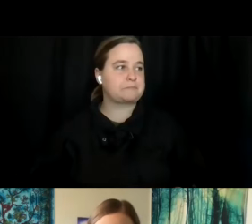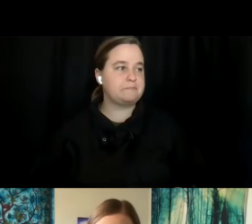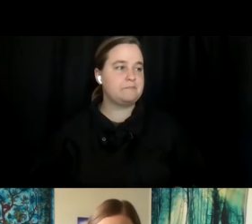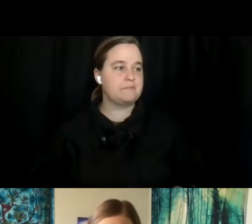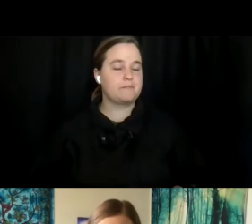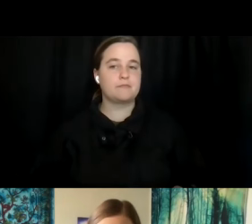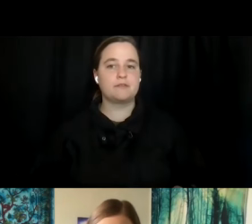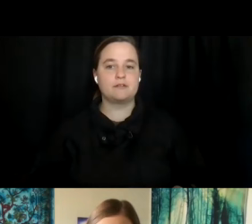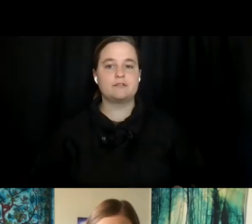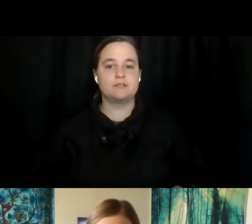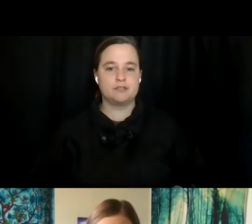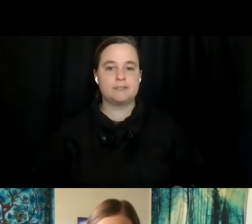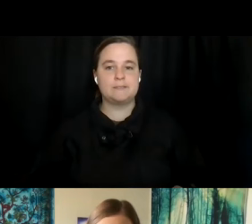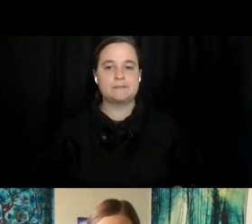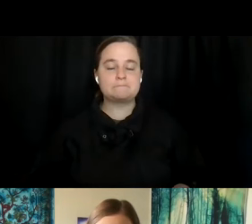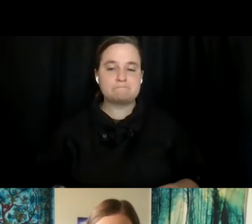Okay.